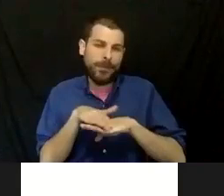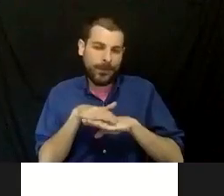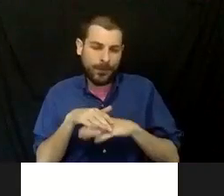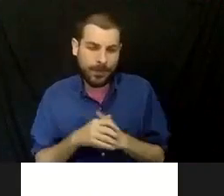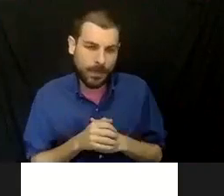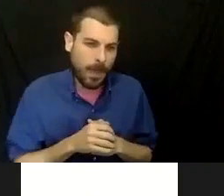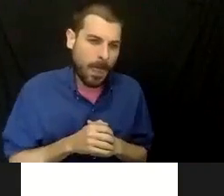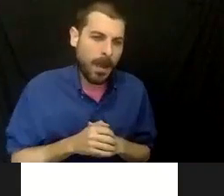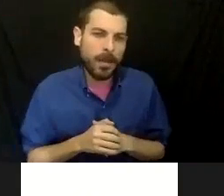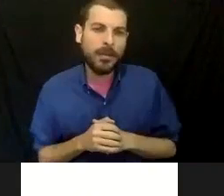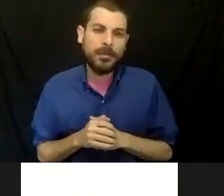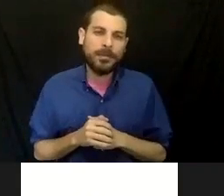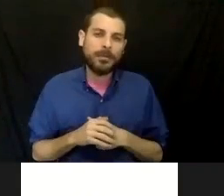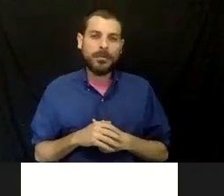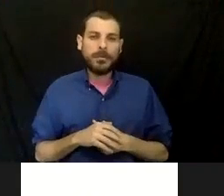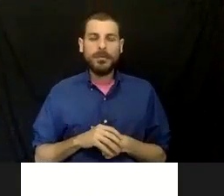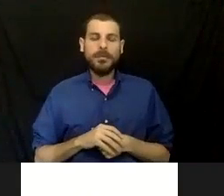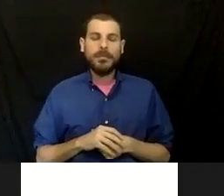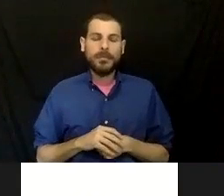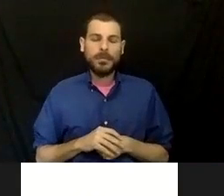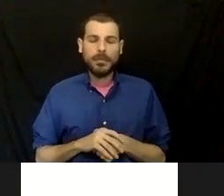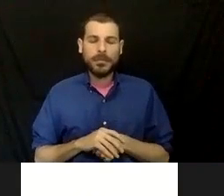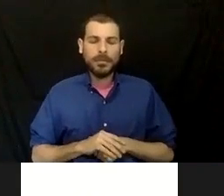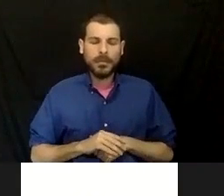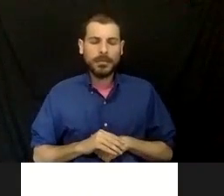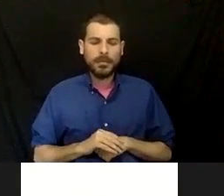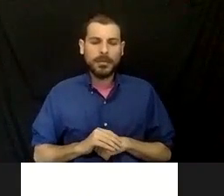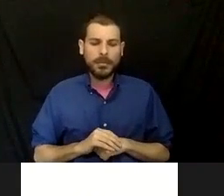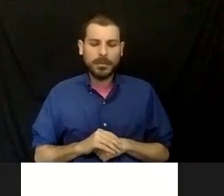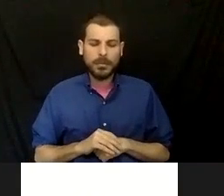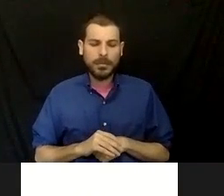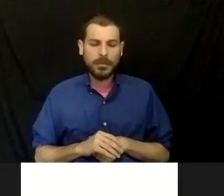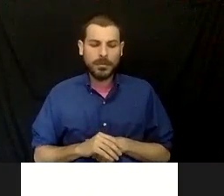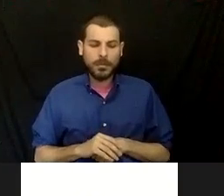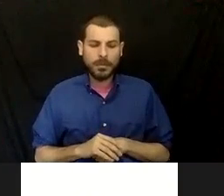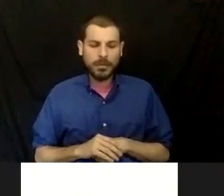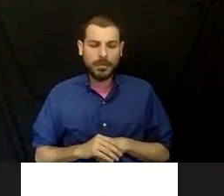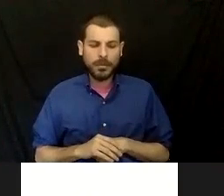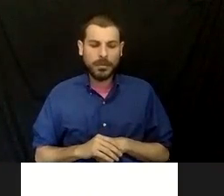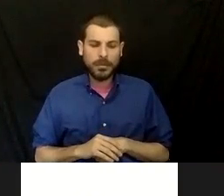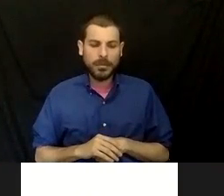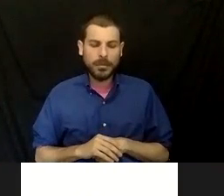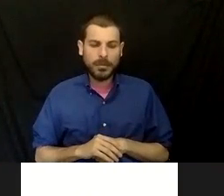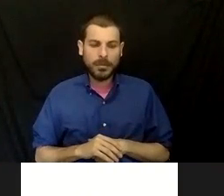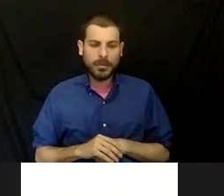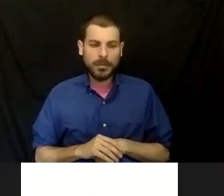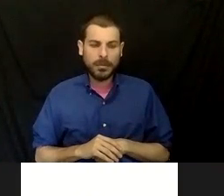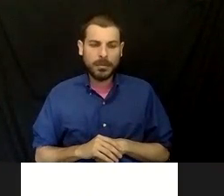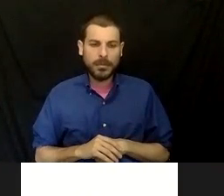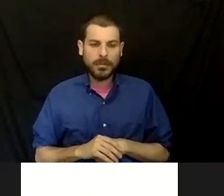unemployment benefits and how you have to show that you are able to work. So under